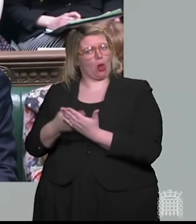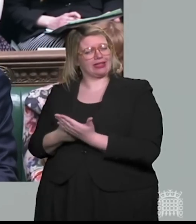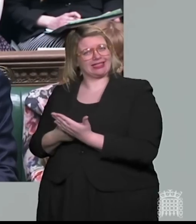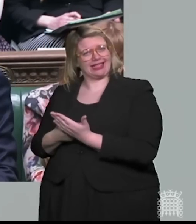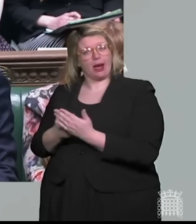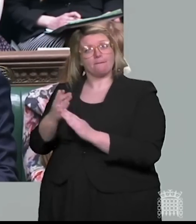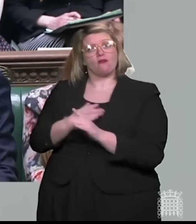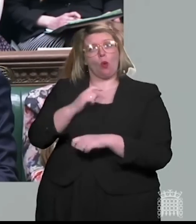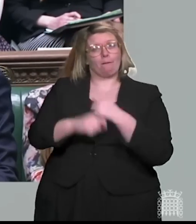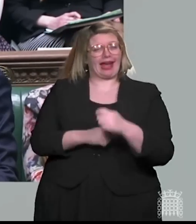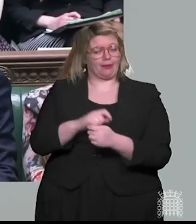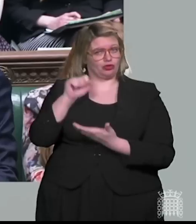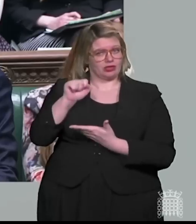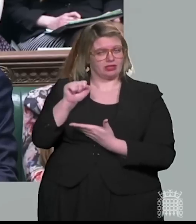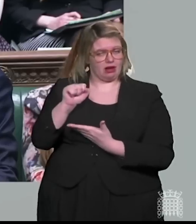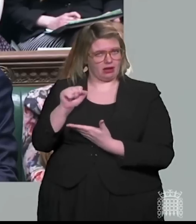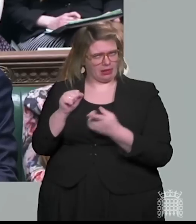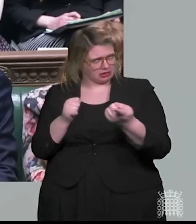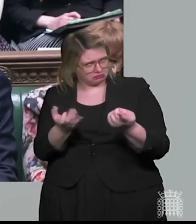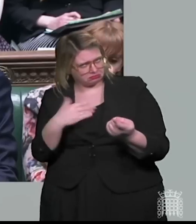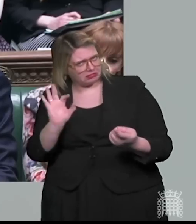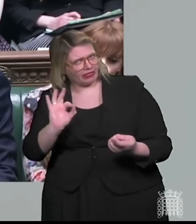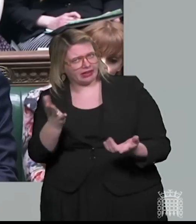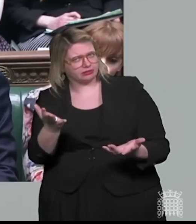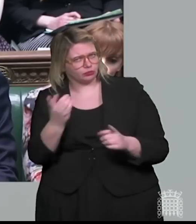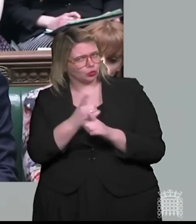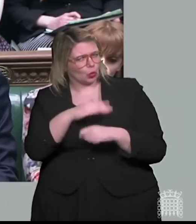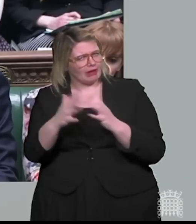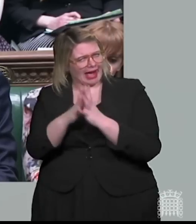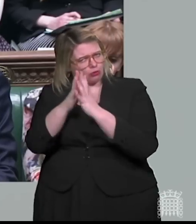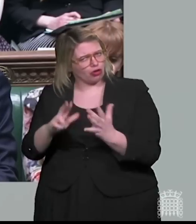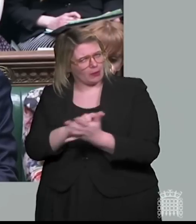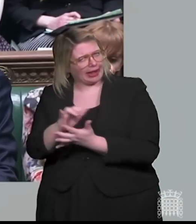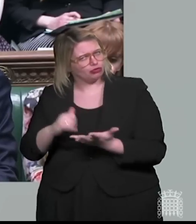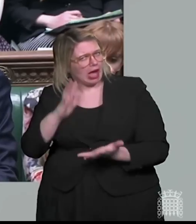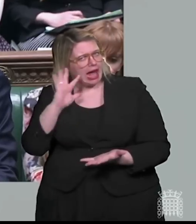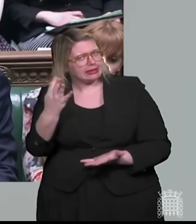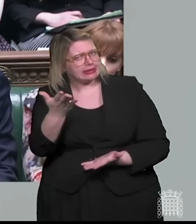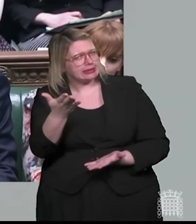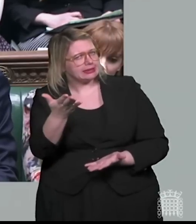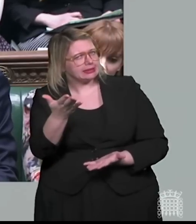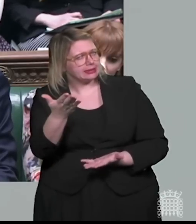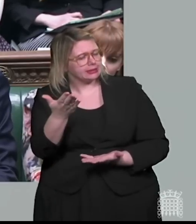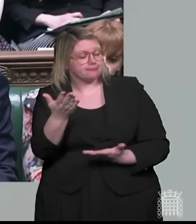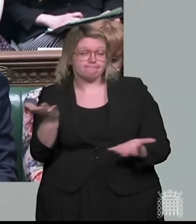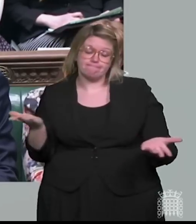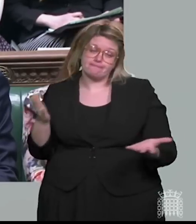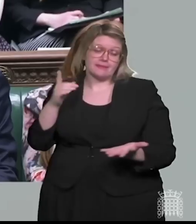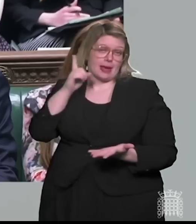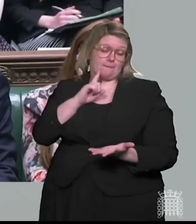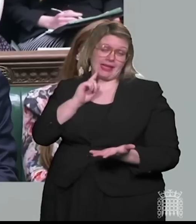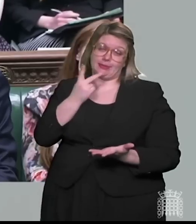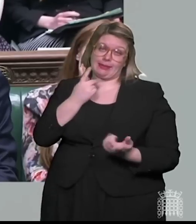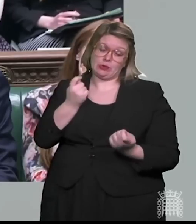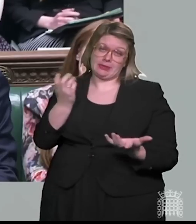became Chancellor. And yet it never came. And, Madam Deputy Speaker, if there was ever a symbol of the poverty